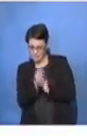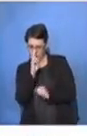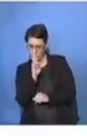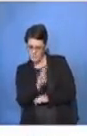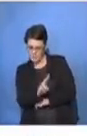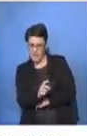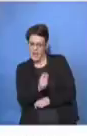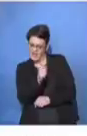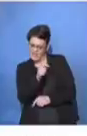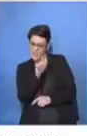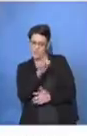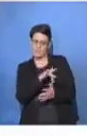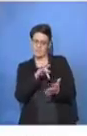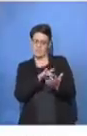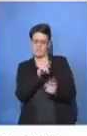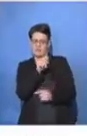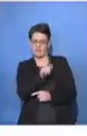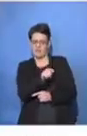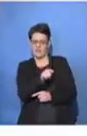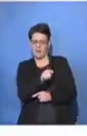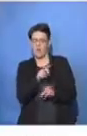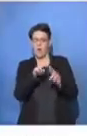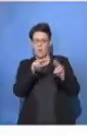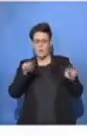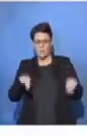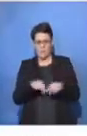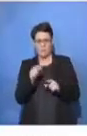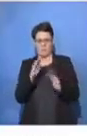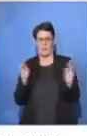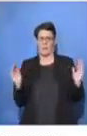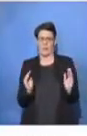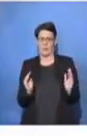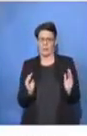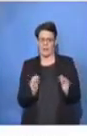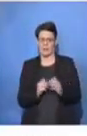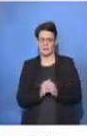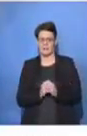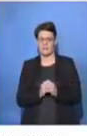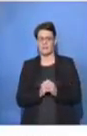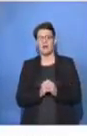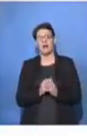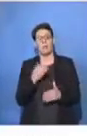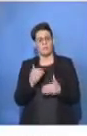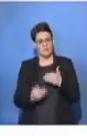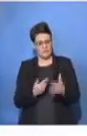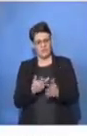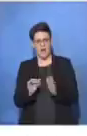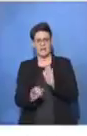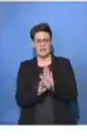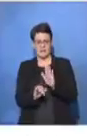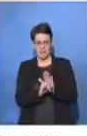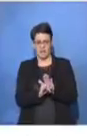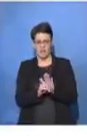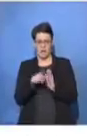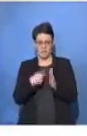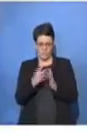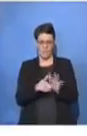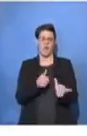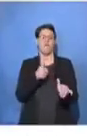in a few polling stations where the rooms were a bit small. Procedures for identification of voters were